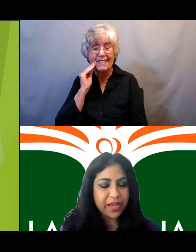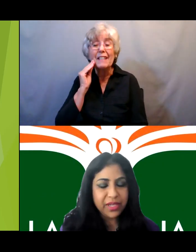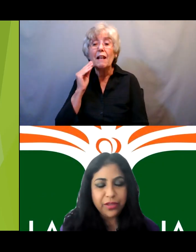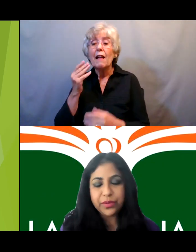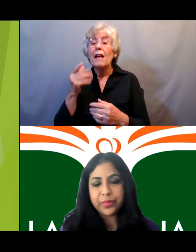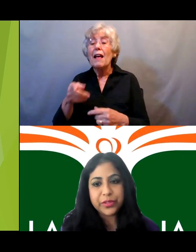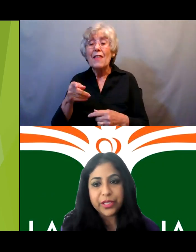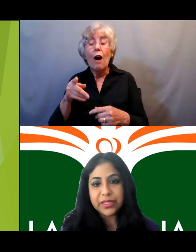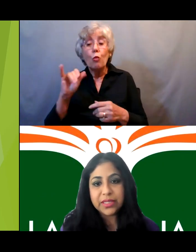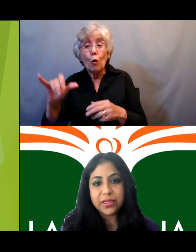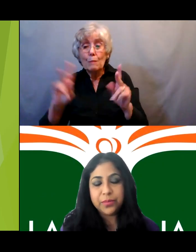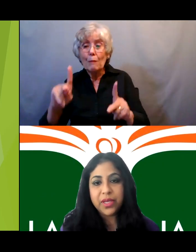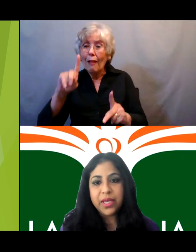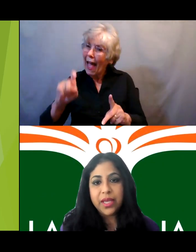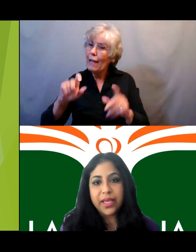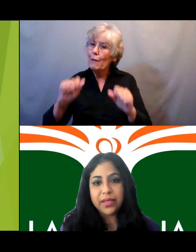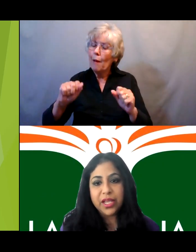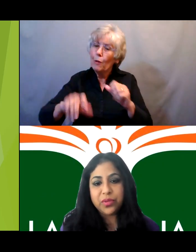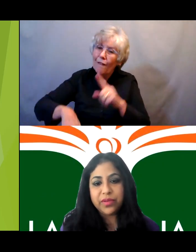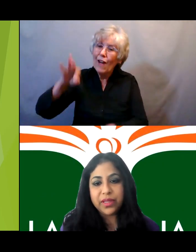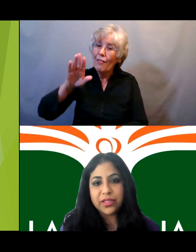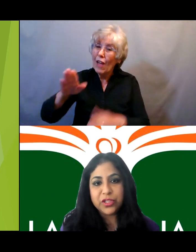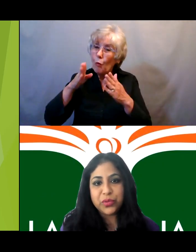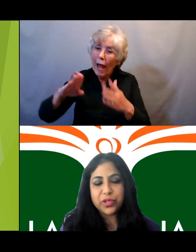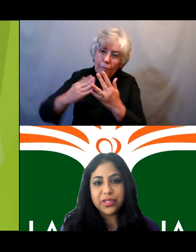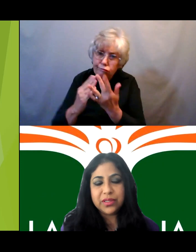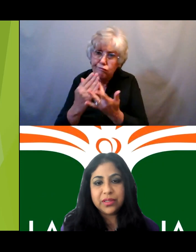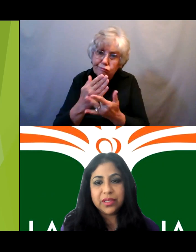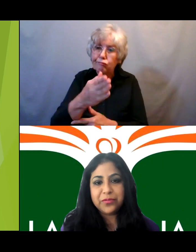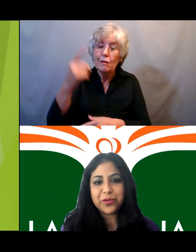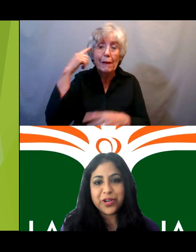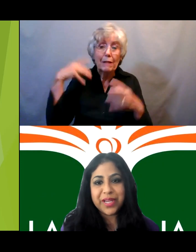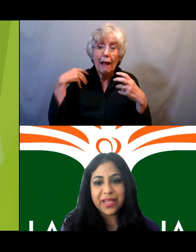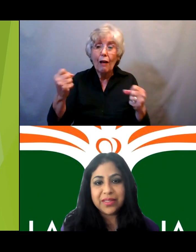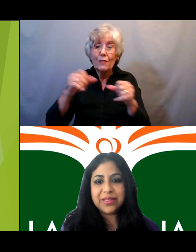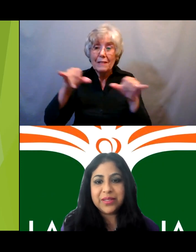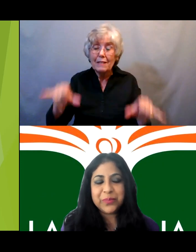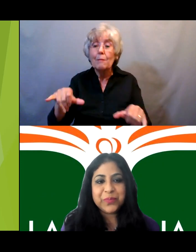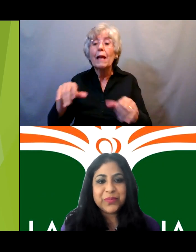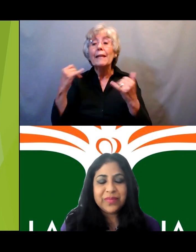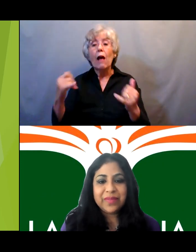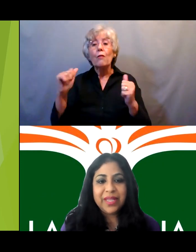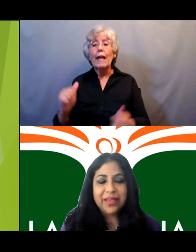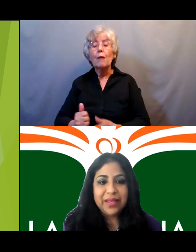had to navigate through the mental health system, and can provide that support for our guests.